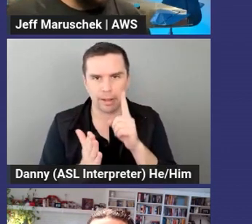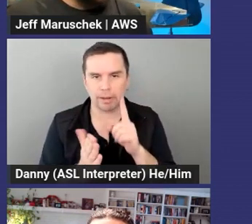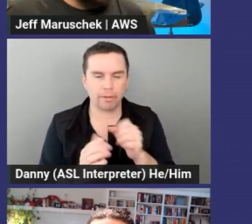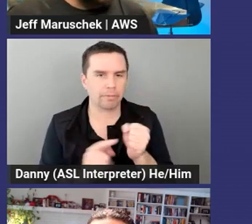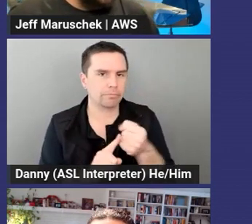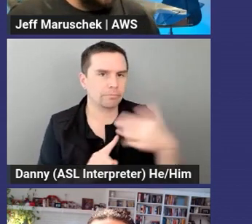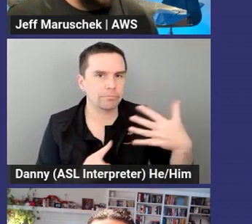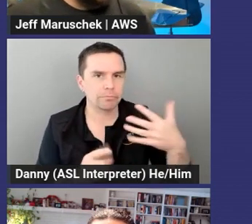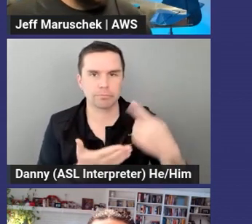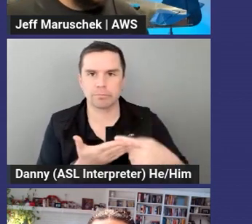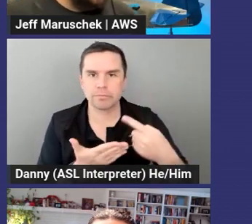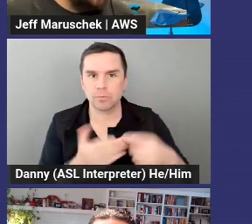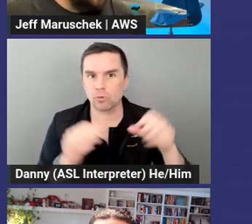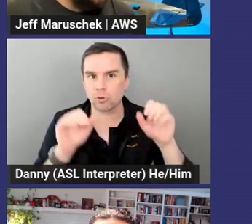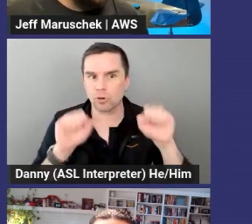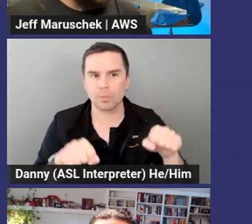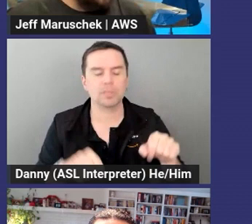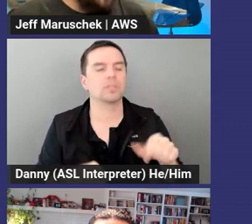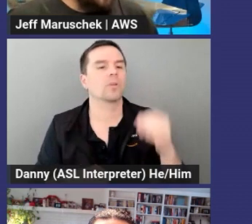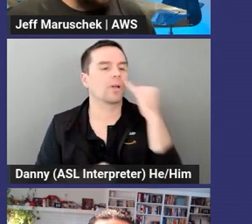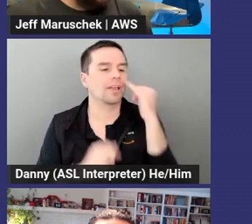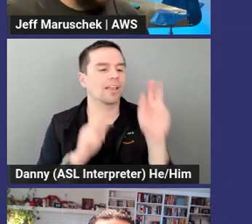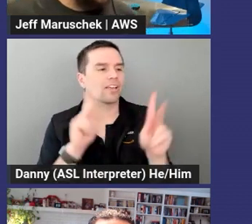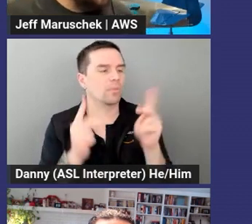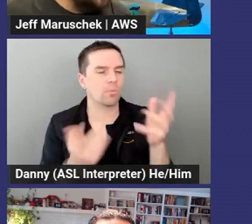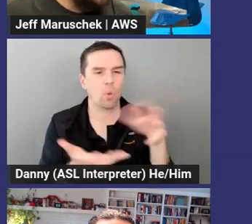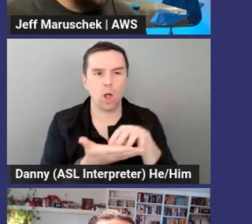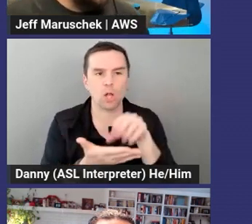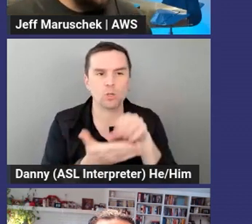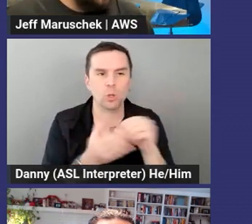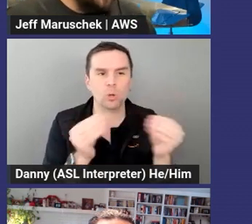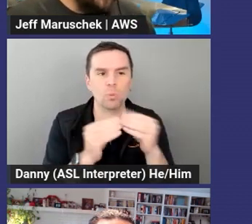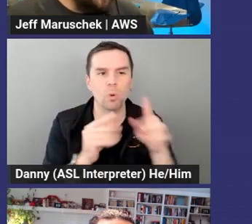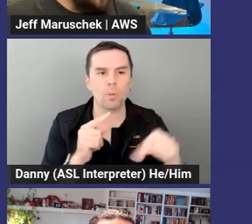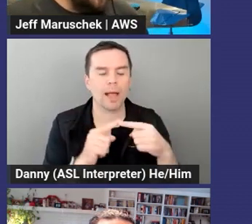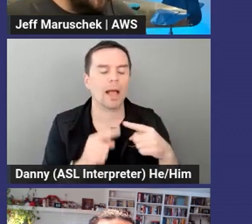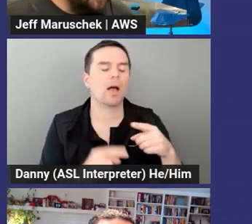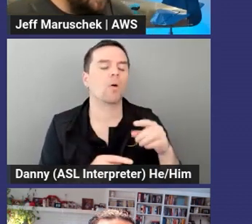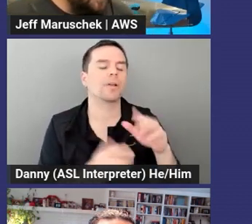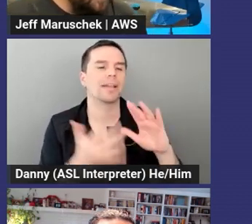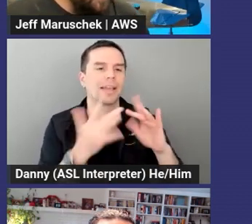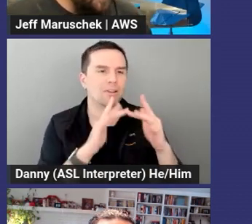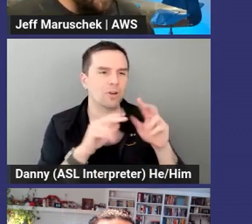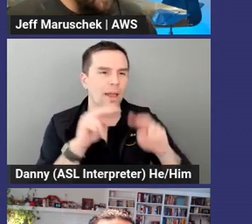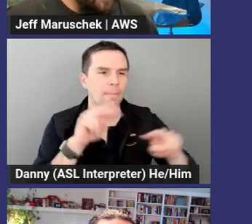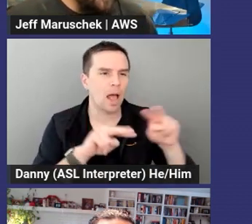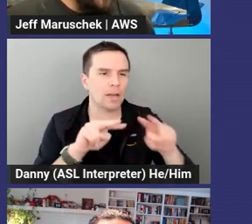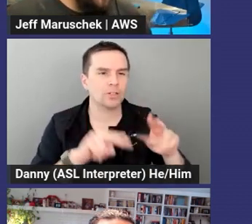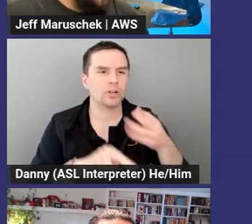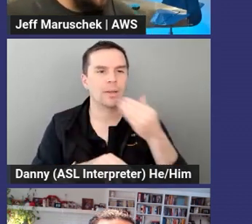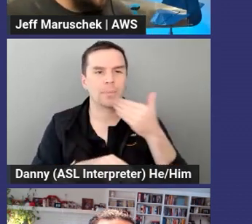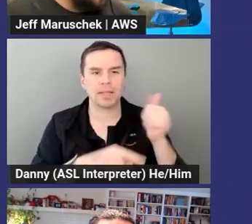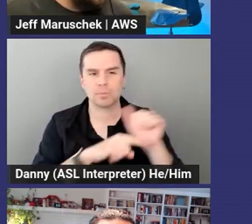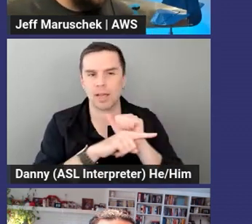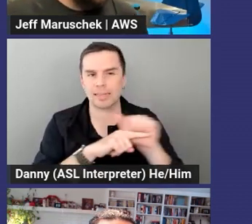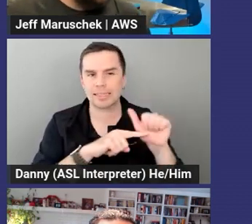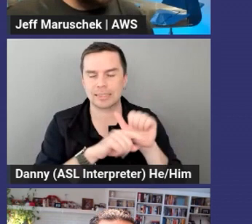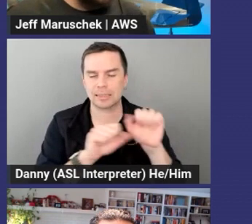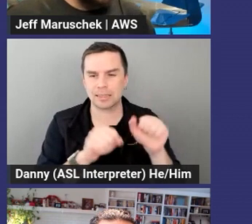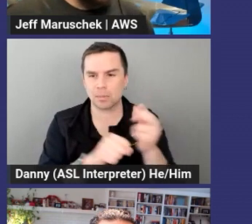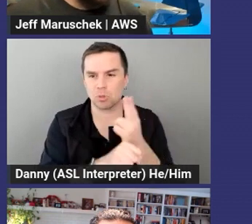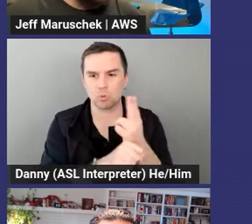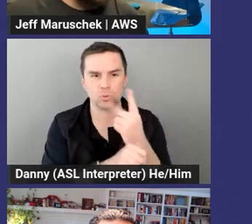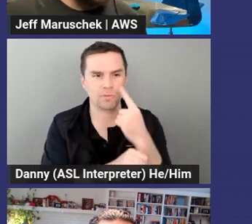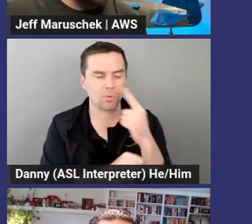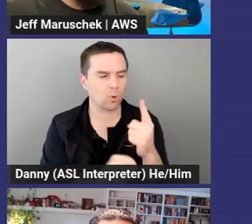can people go if they want to be able to learn more about Internet Monitor and really best practices that they can use to start being able